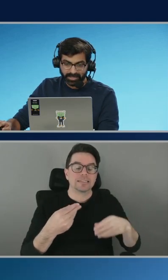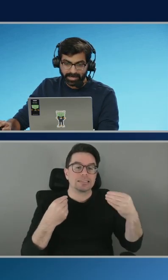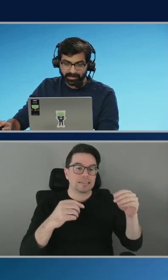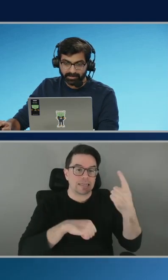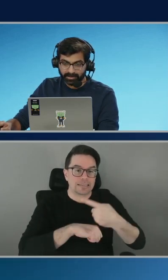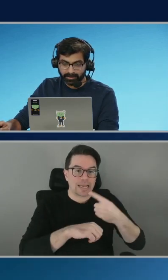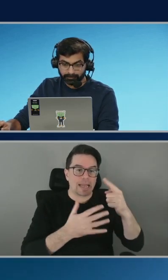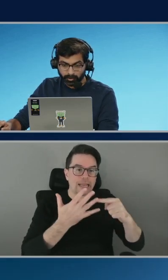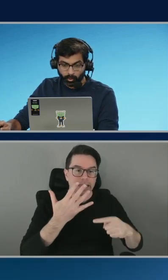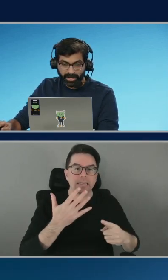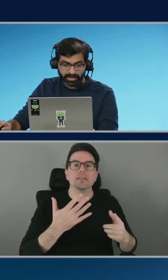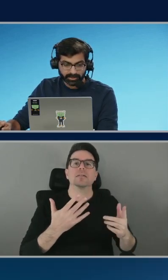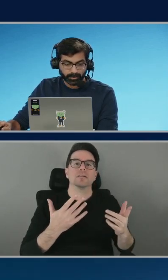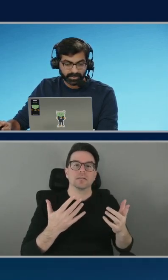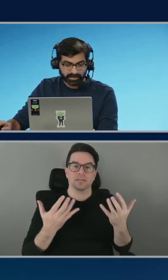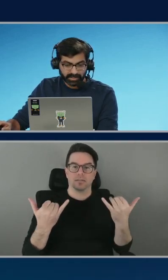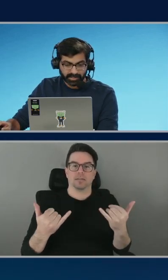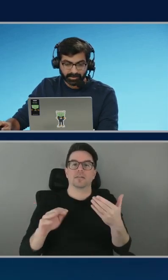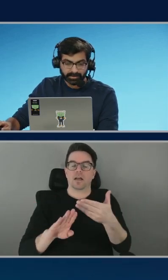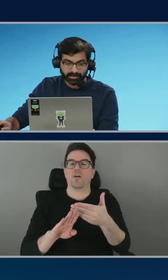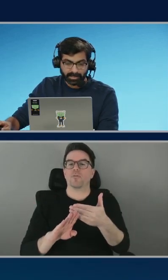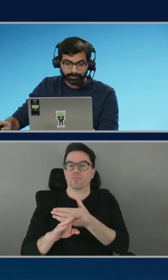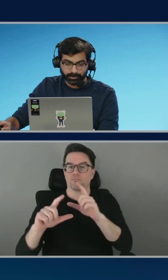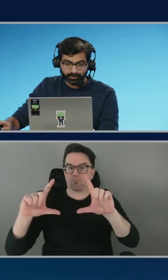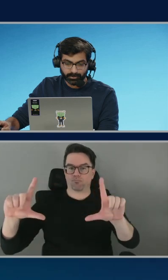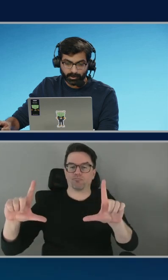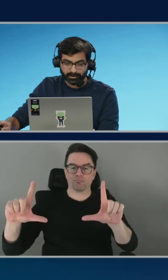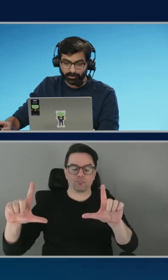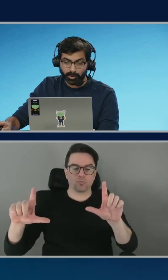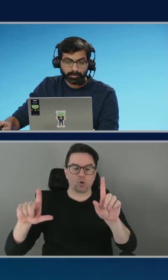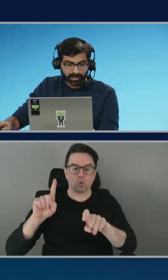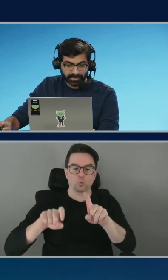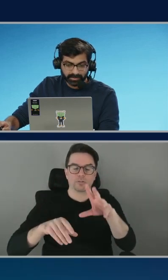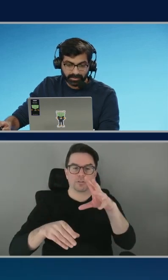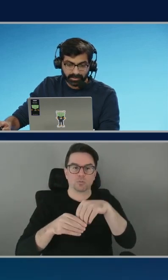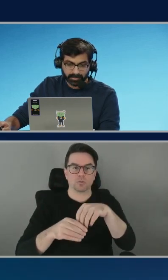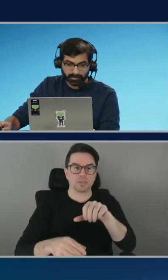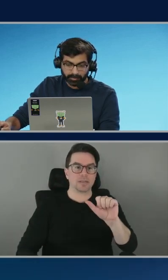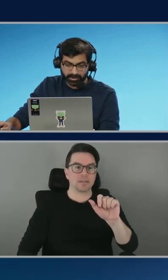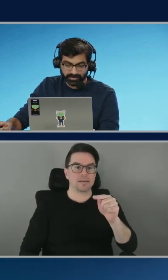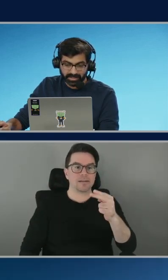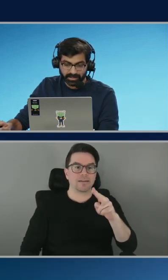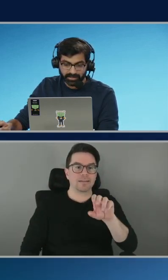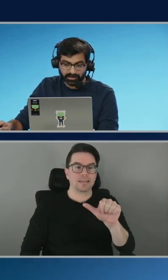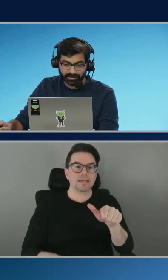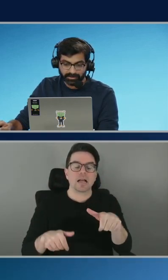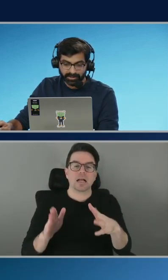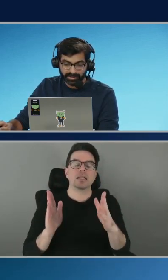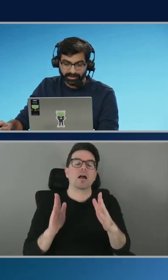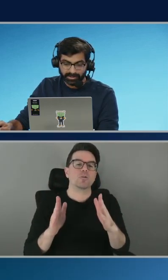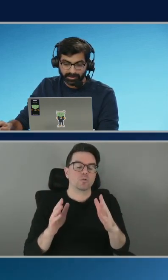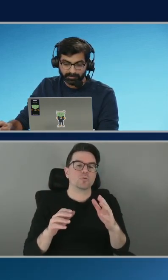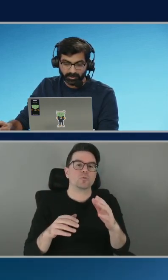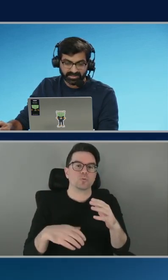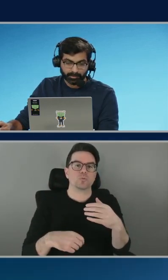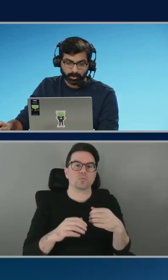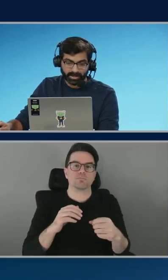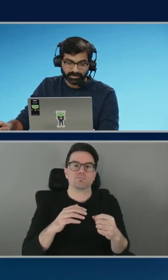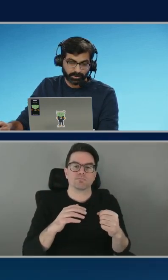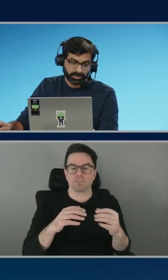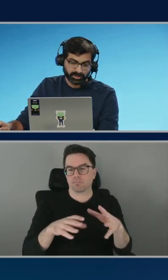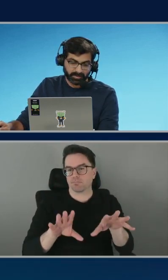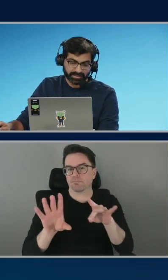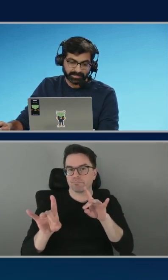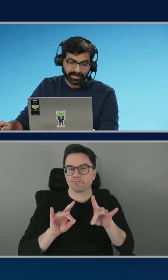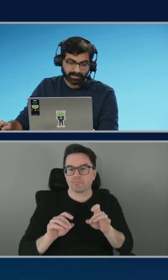the pre-canned queries within Athena allow you to also populate a bunch of data in here with a sample